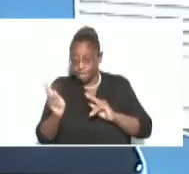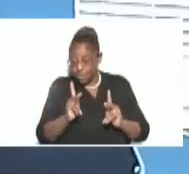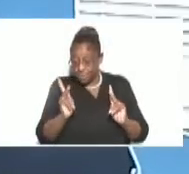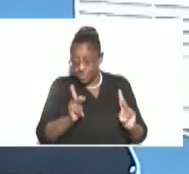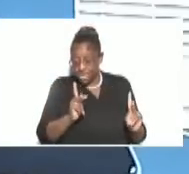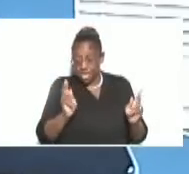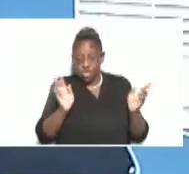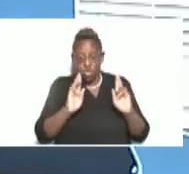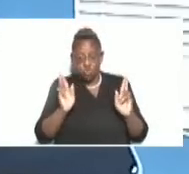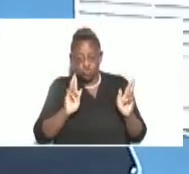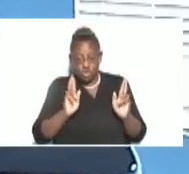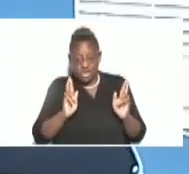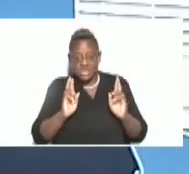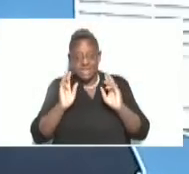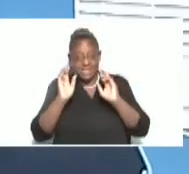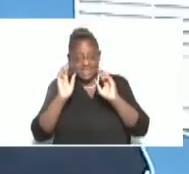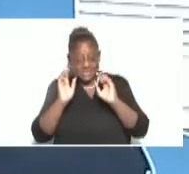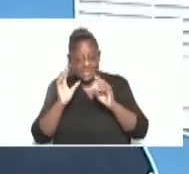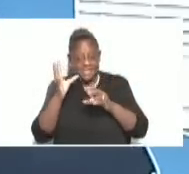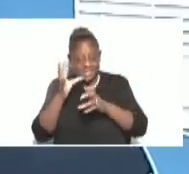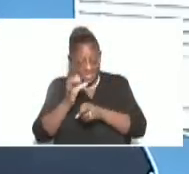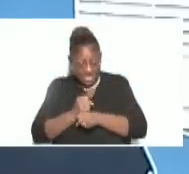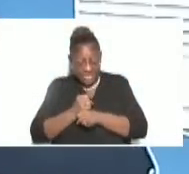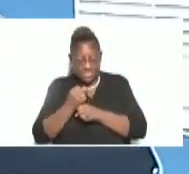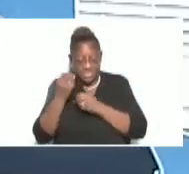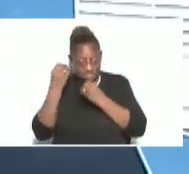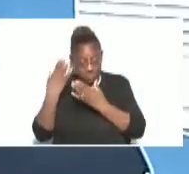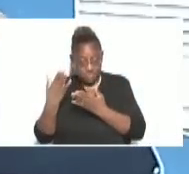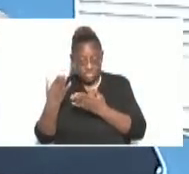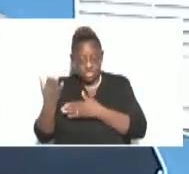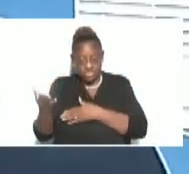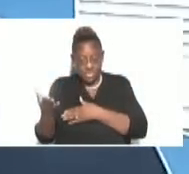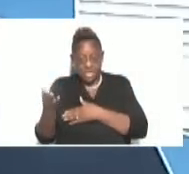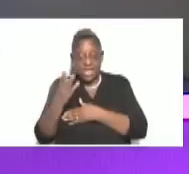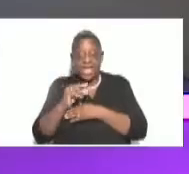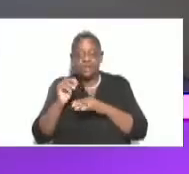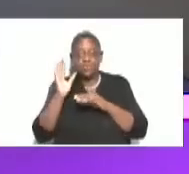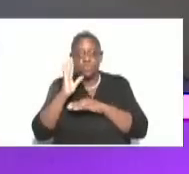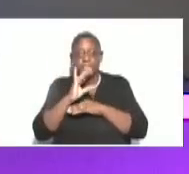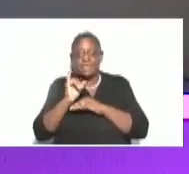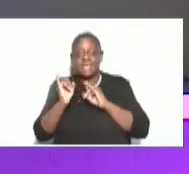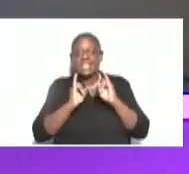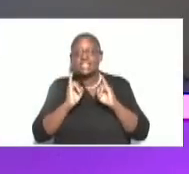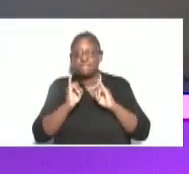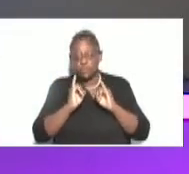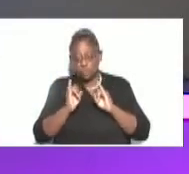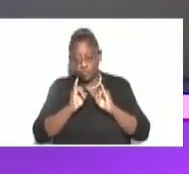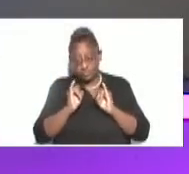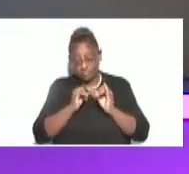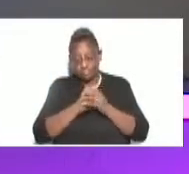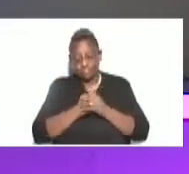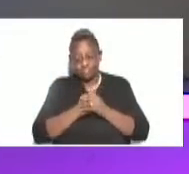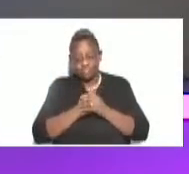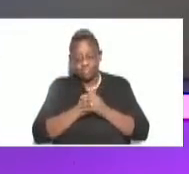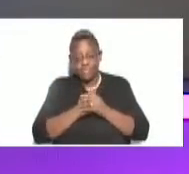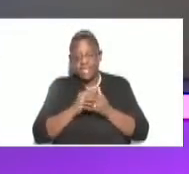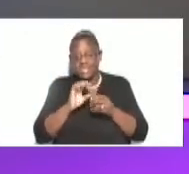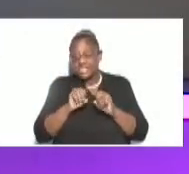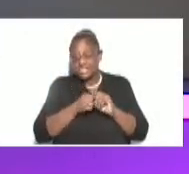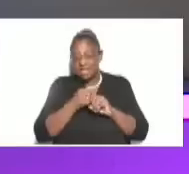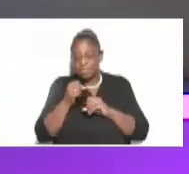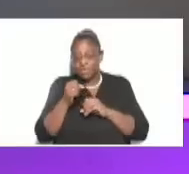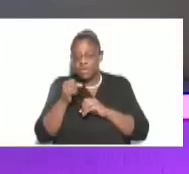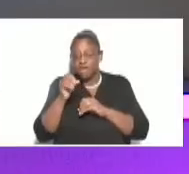and able to get in their applications, they will all be interviewed and due process will take its course. In other news, some 1,400 people